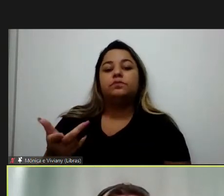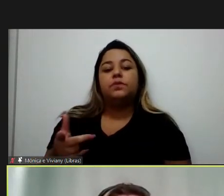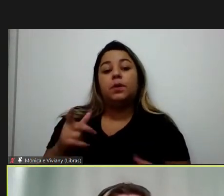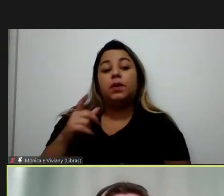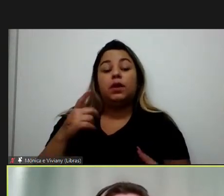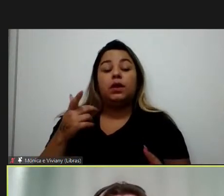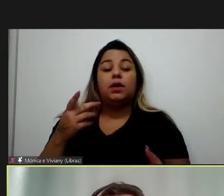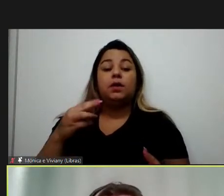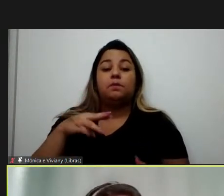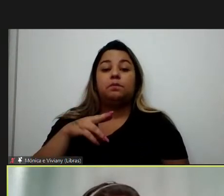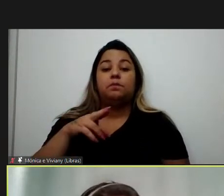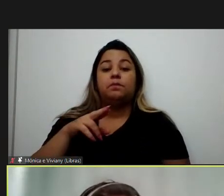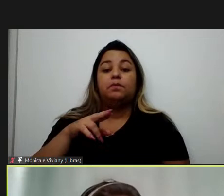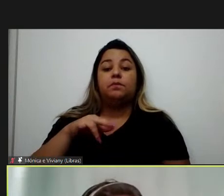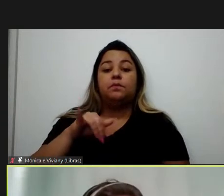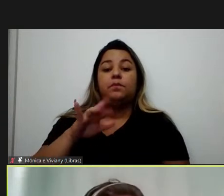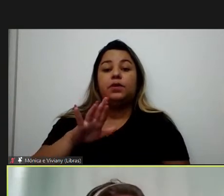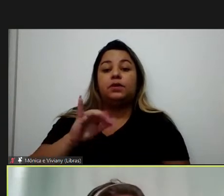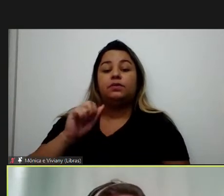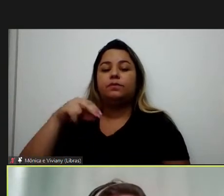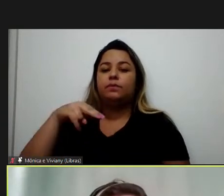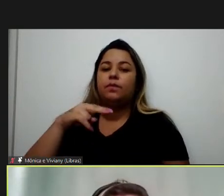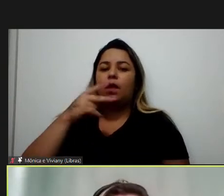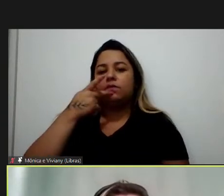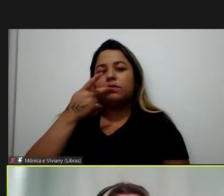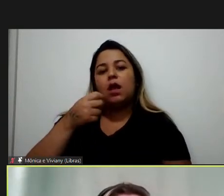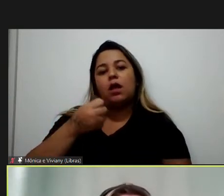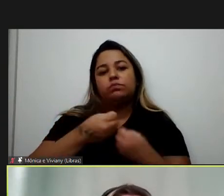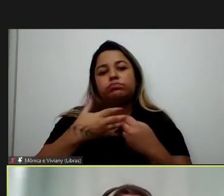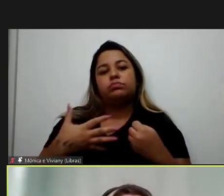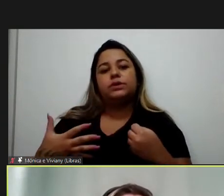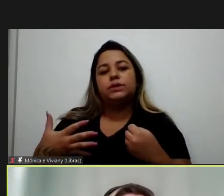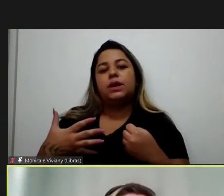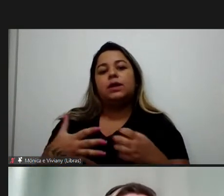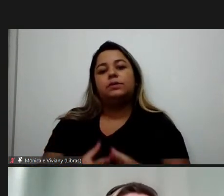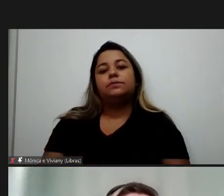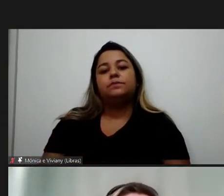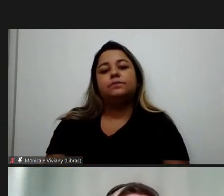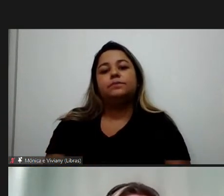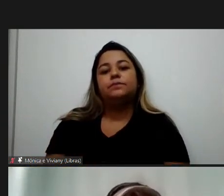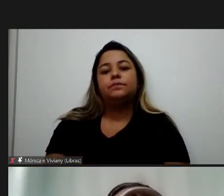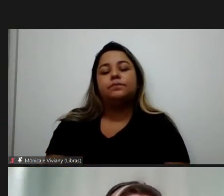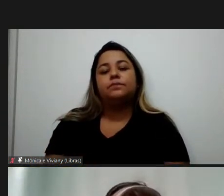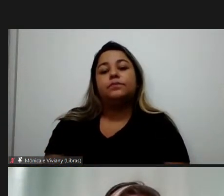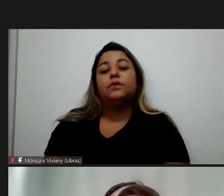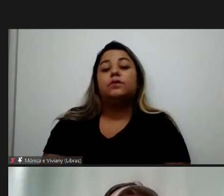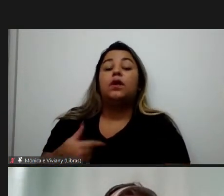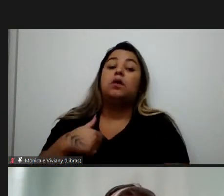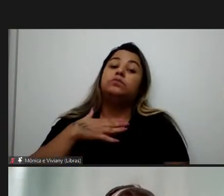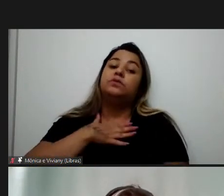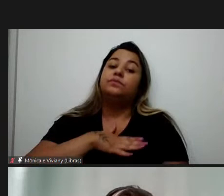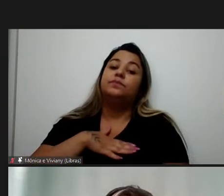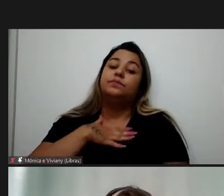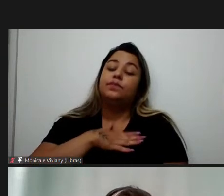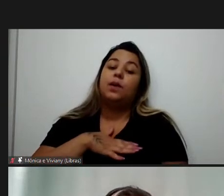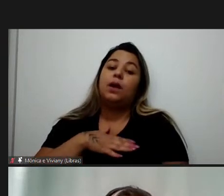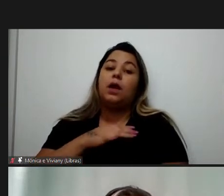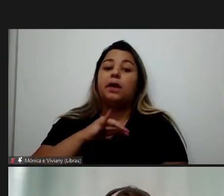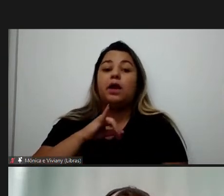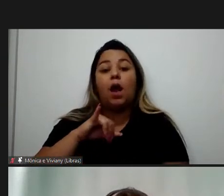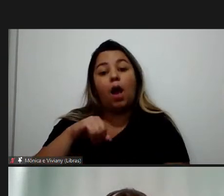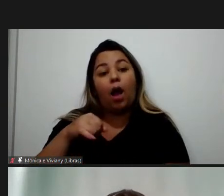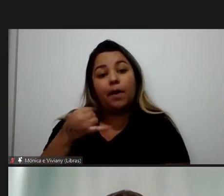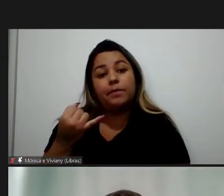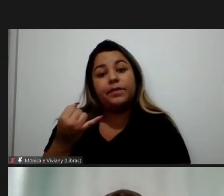the expectations. Marian, would you like to make a comment? Bom, eu queria aproveitar. Well, I would like to take